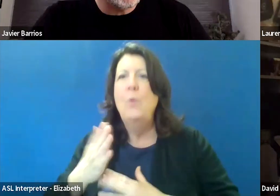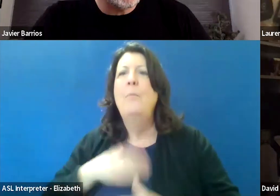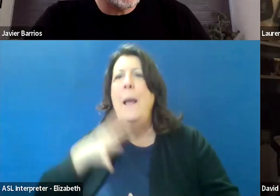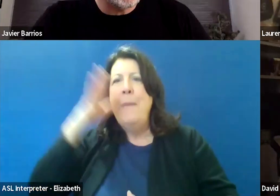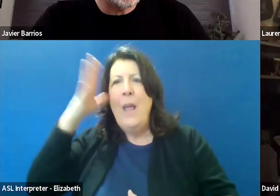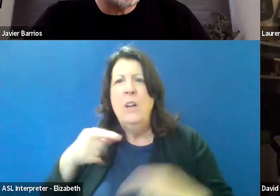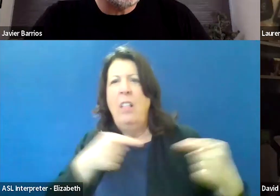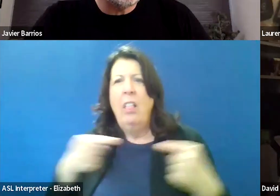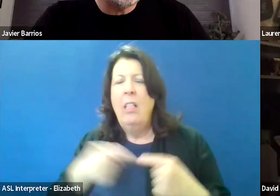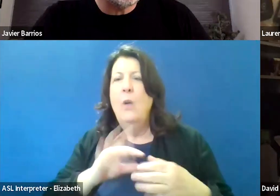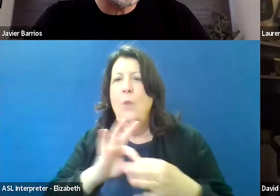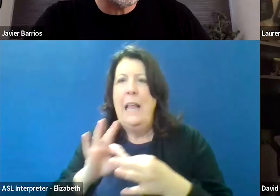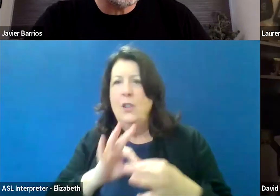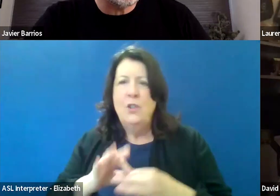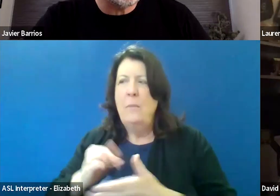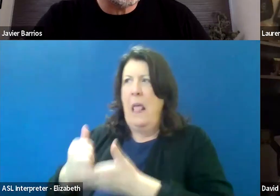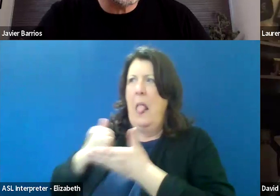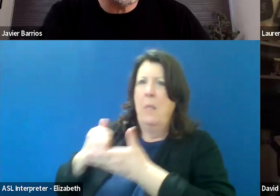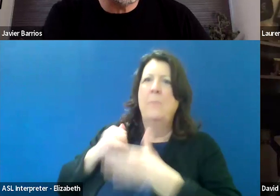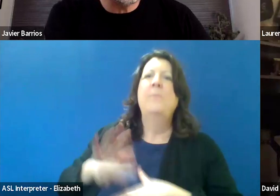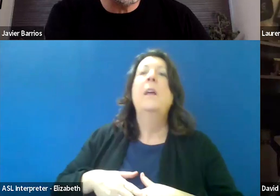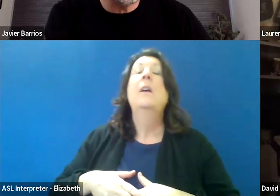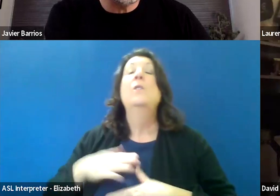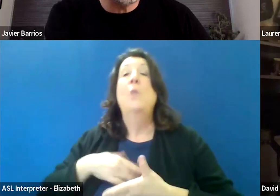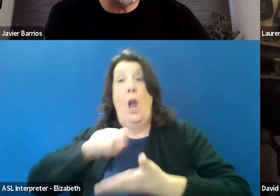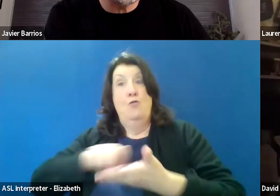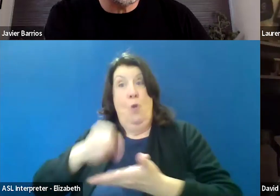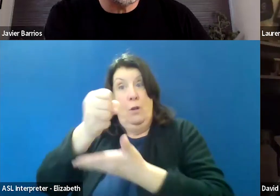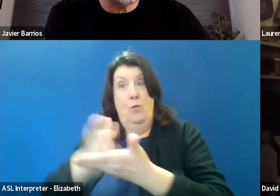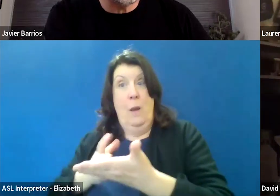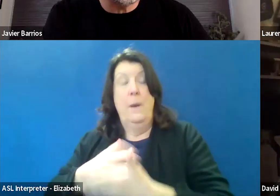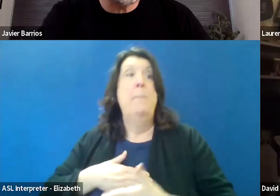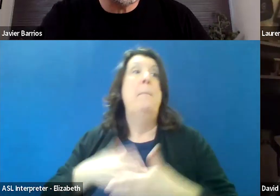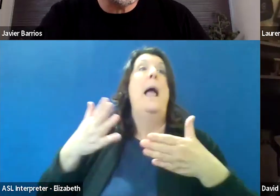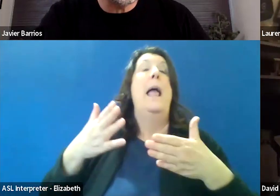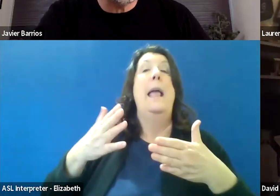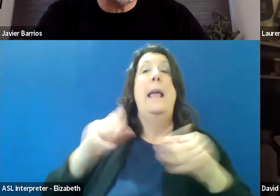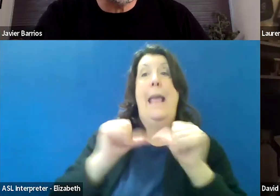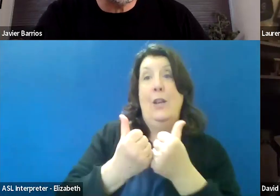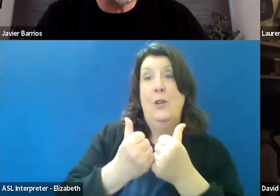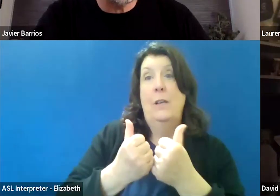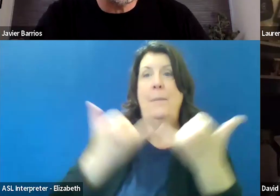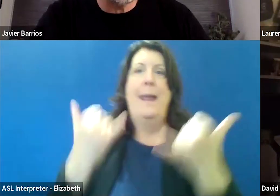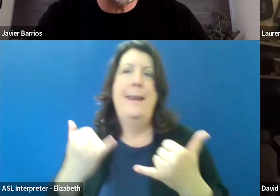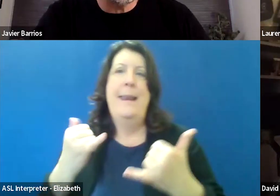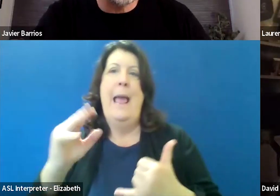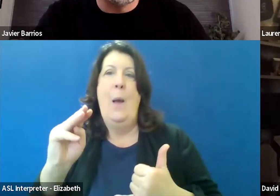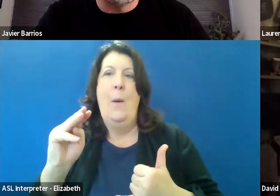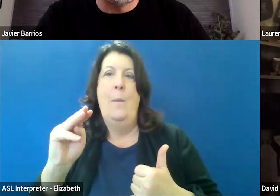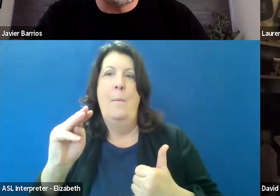and my agent, now manager, who I think has the best taste and the worst bedside manner in